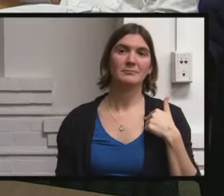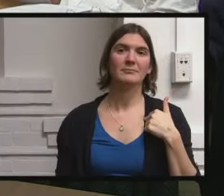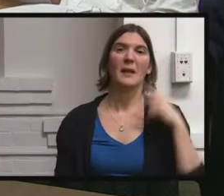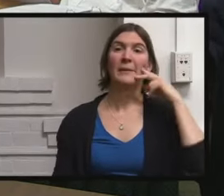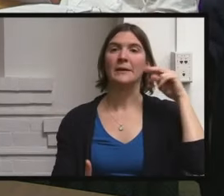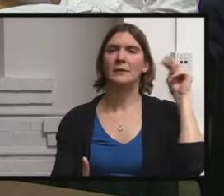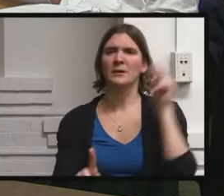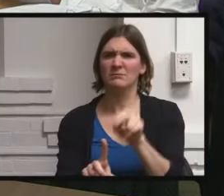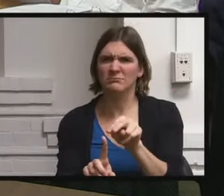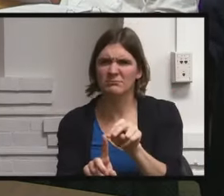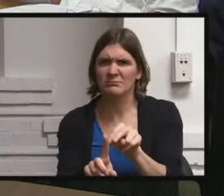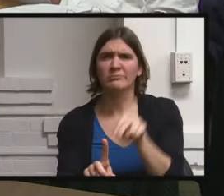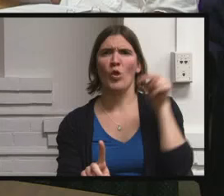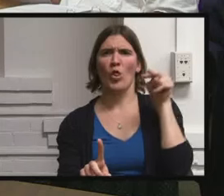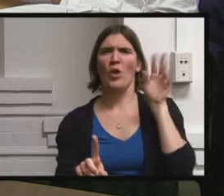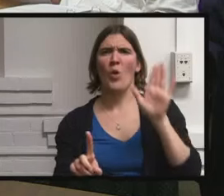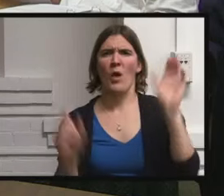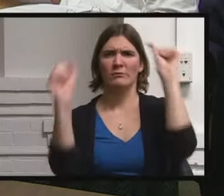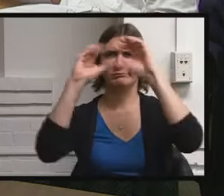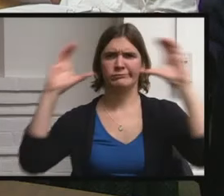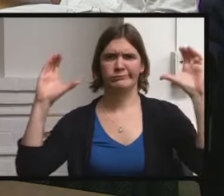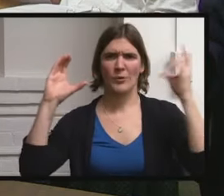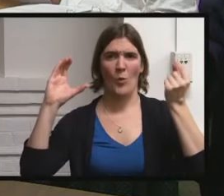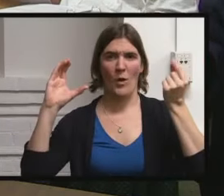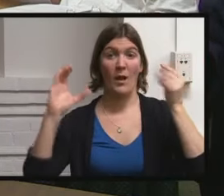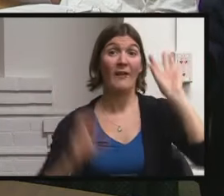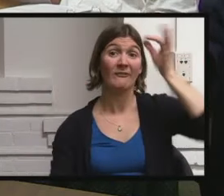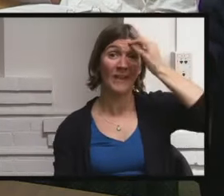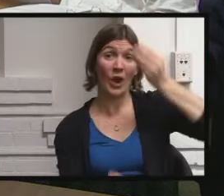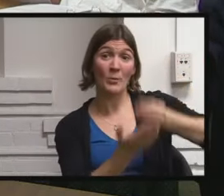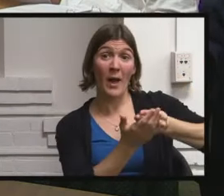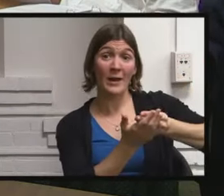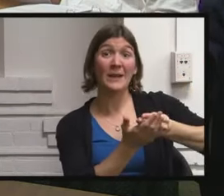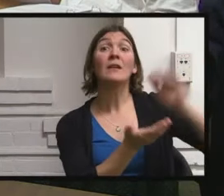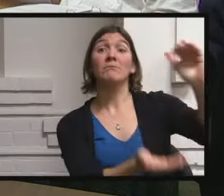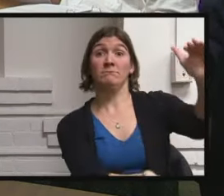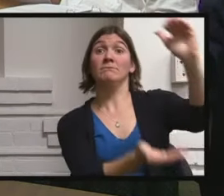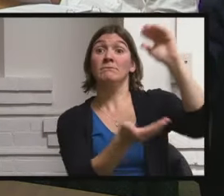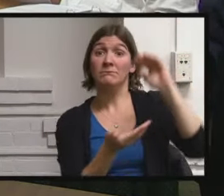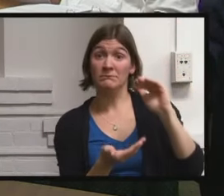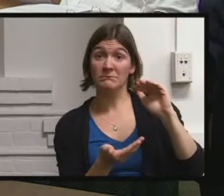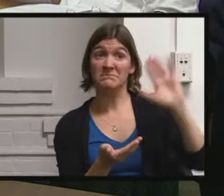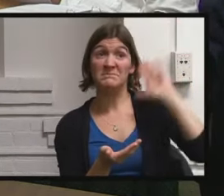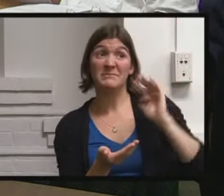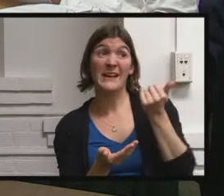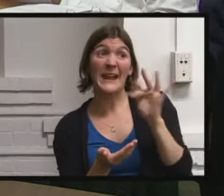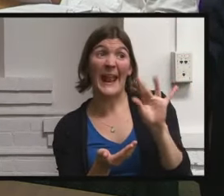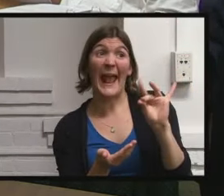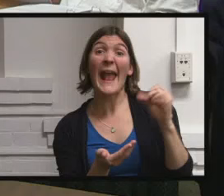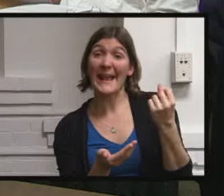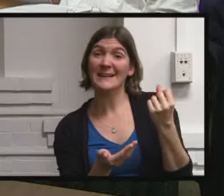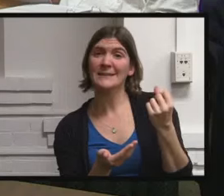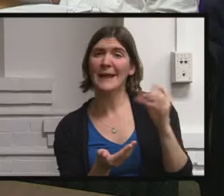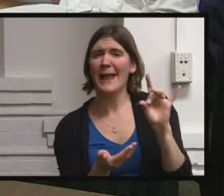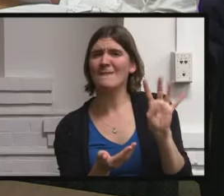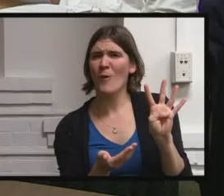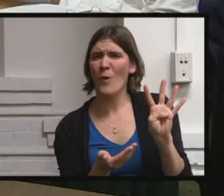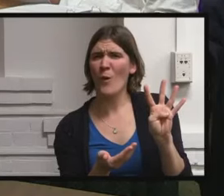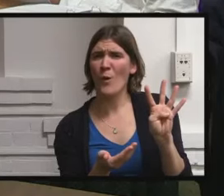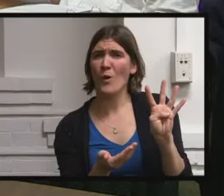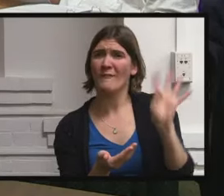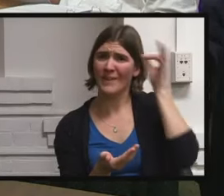30,000-foot view of the situation, federal money came into Brattleboro in the mid-1980s to